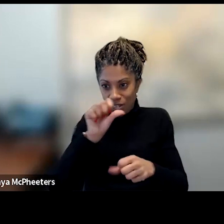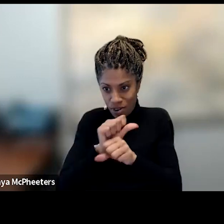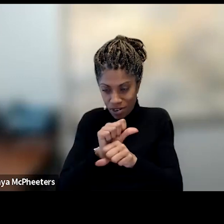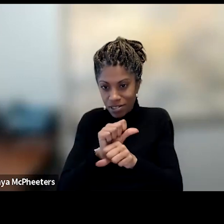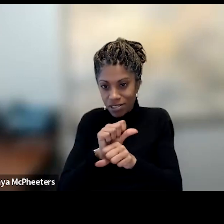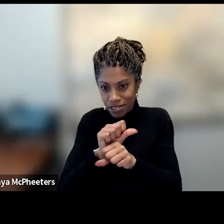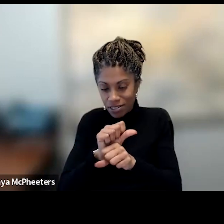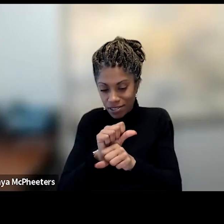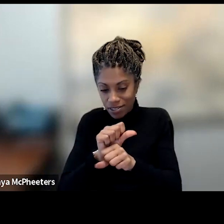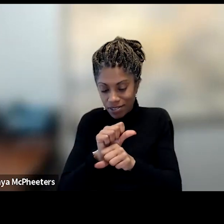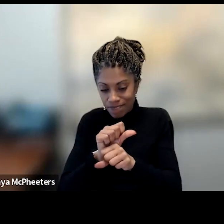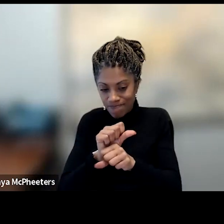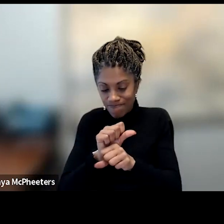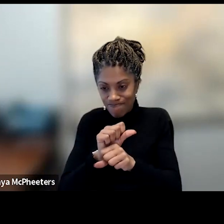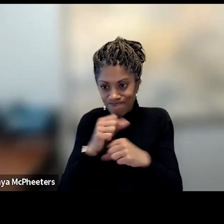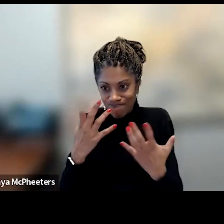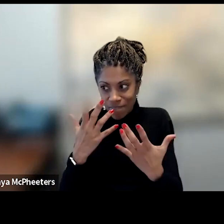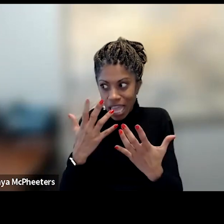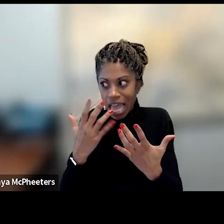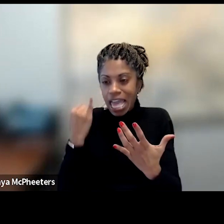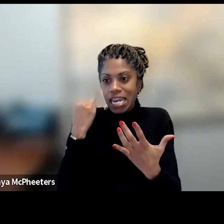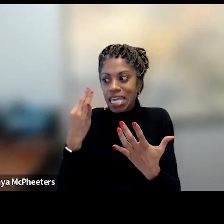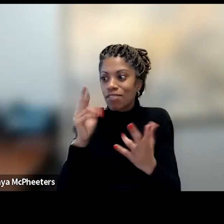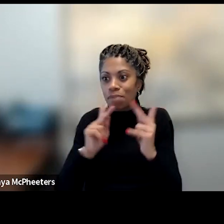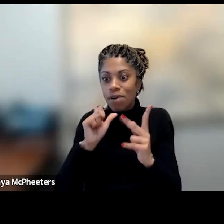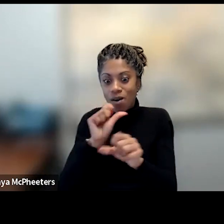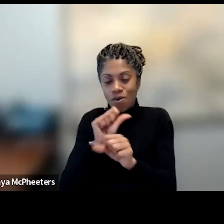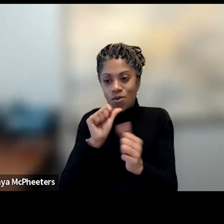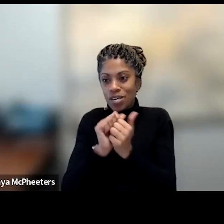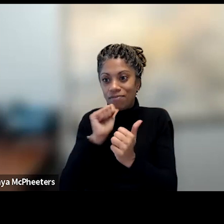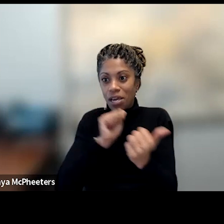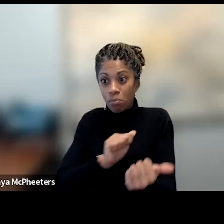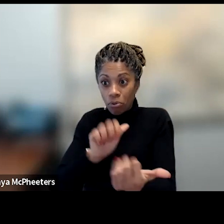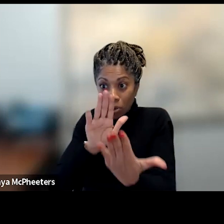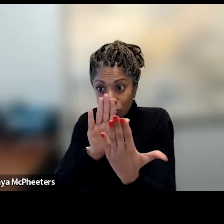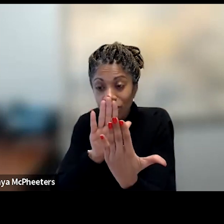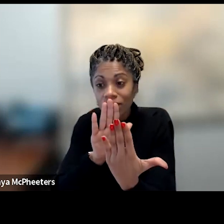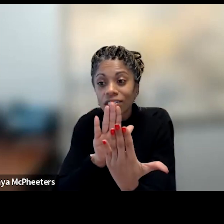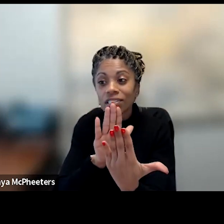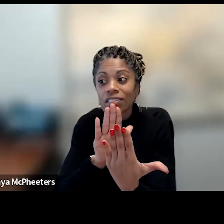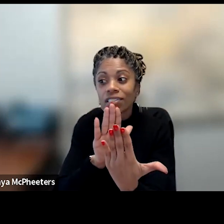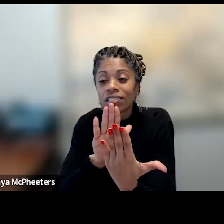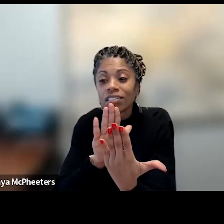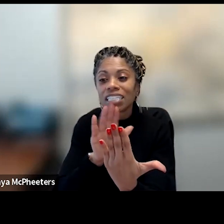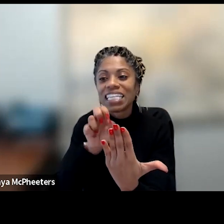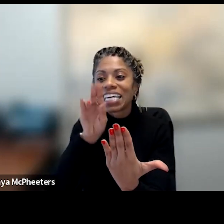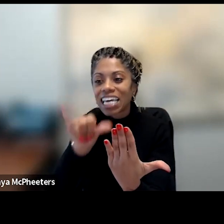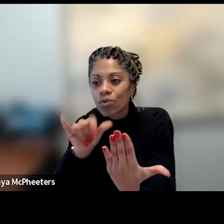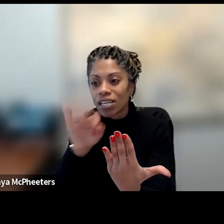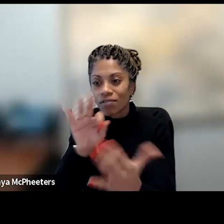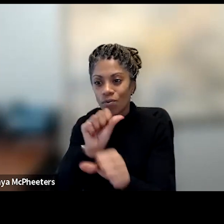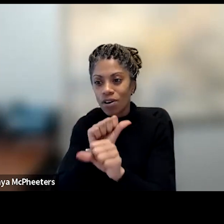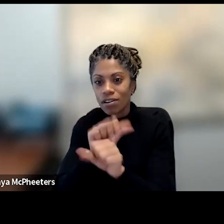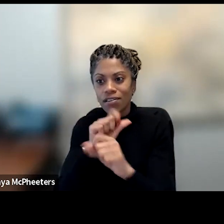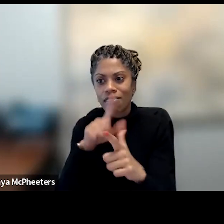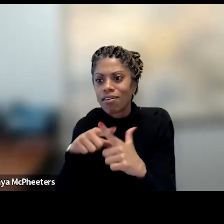is not doing justice to this work? So we're definitely going to get into that later, but we heard a lot of comments about that. The other thing that we heard is that, related